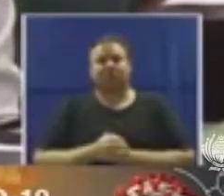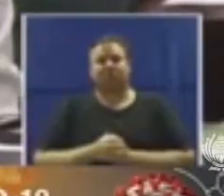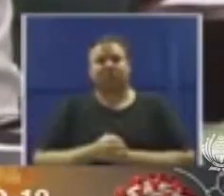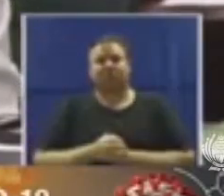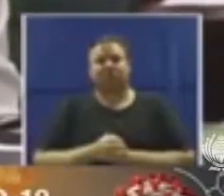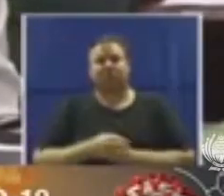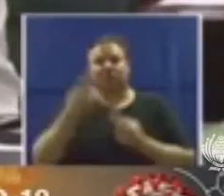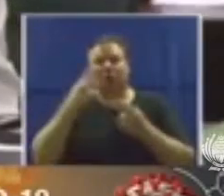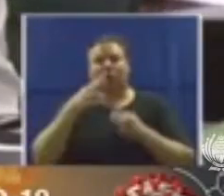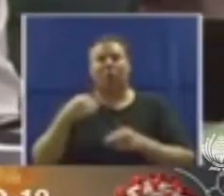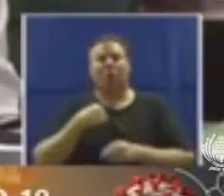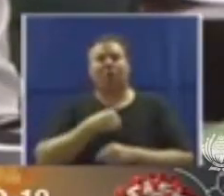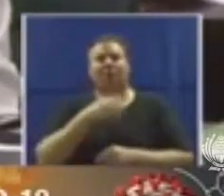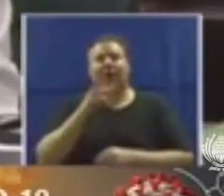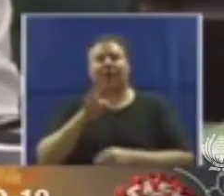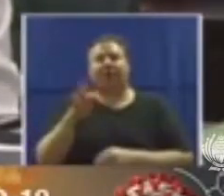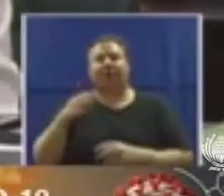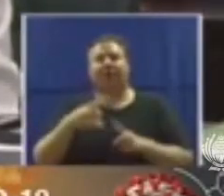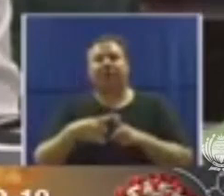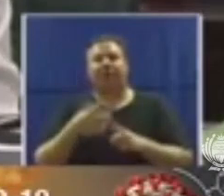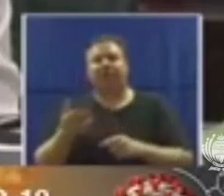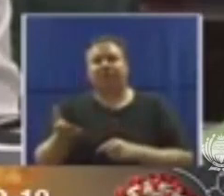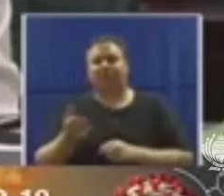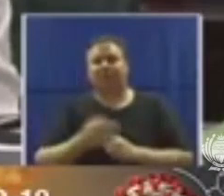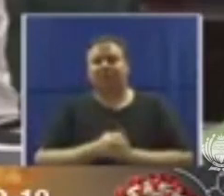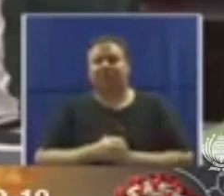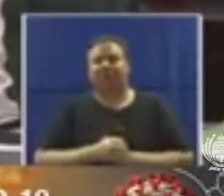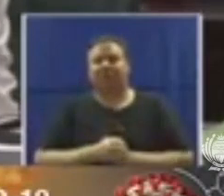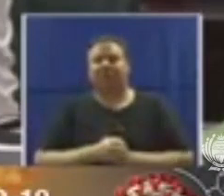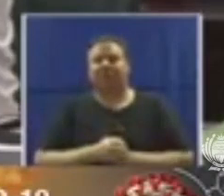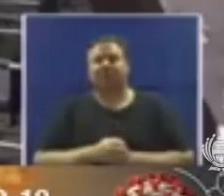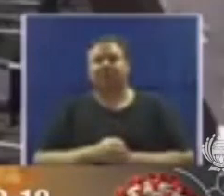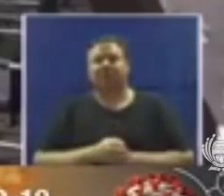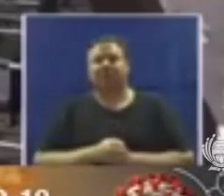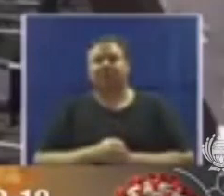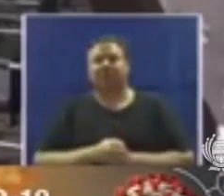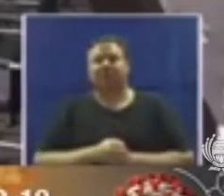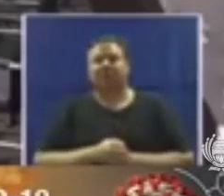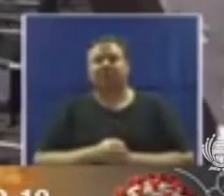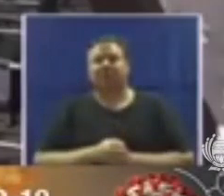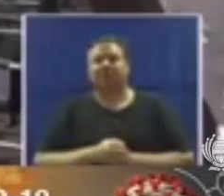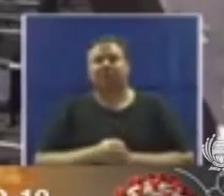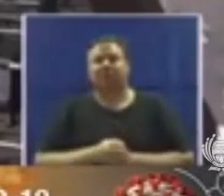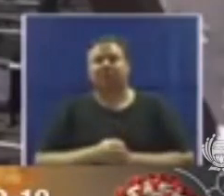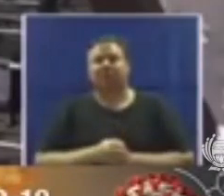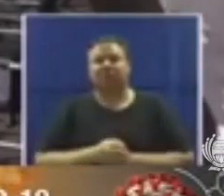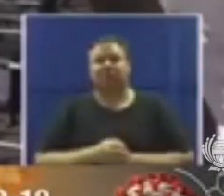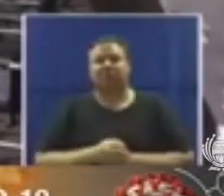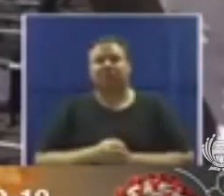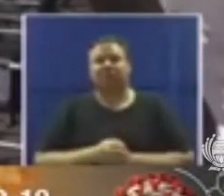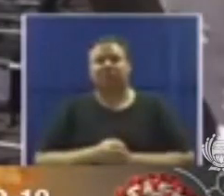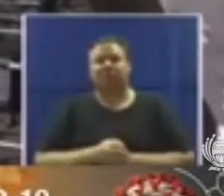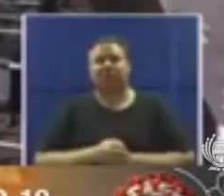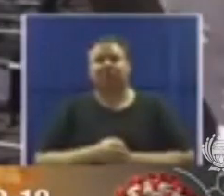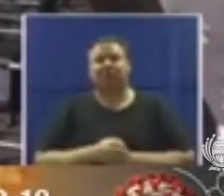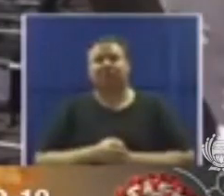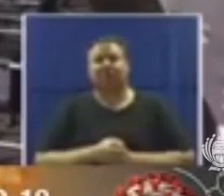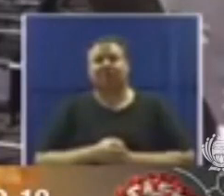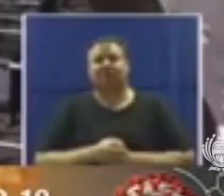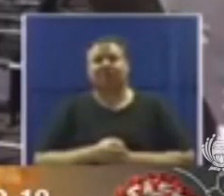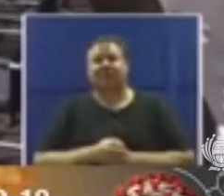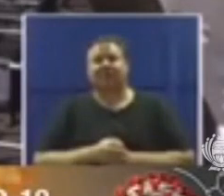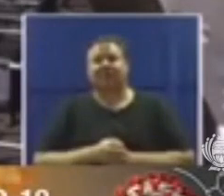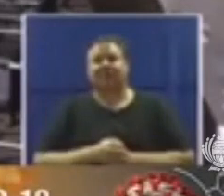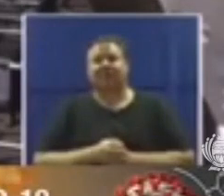from FF plus? Yes, honourable member from FF plus, not you, Mr. Van Staden.